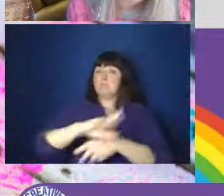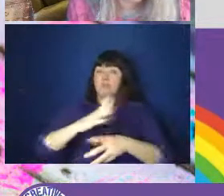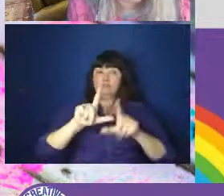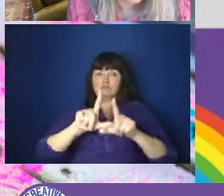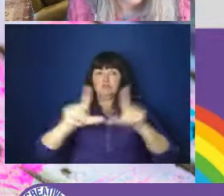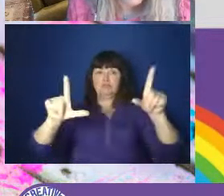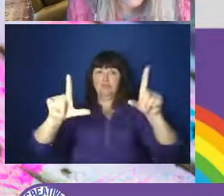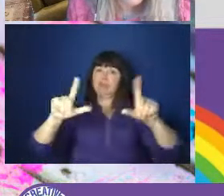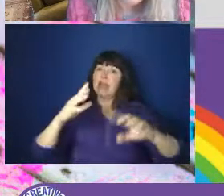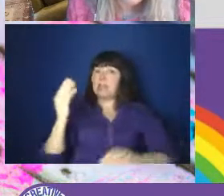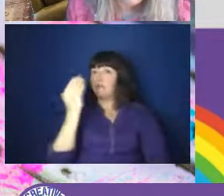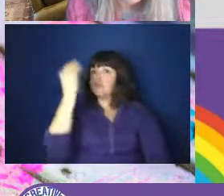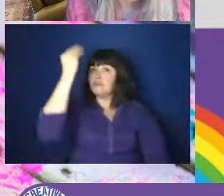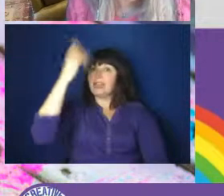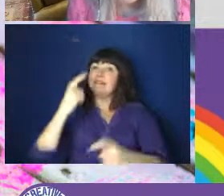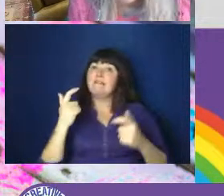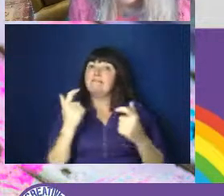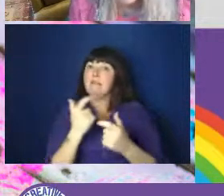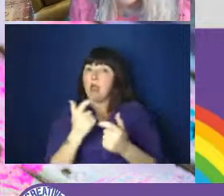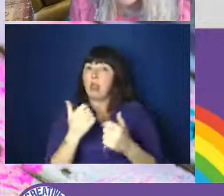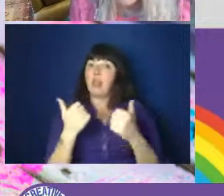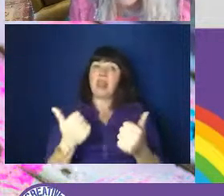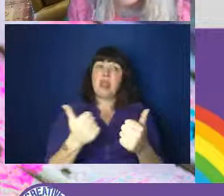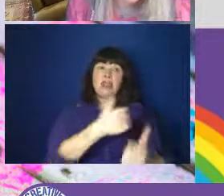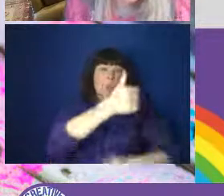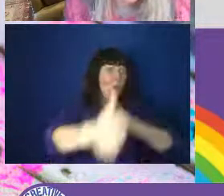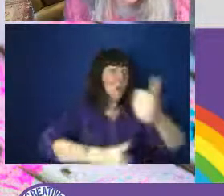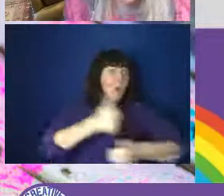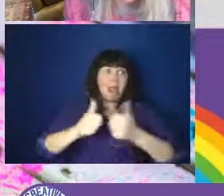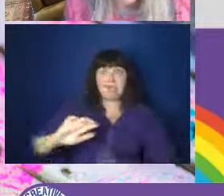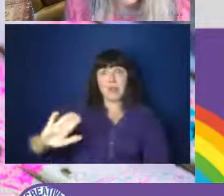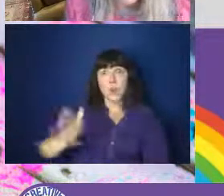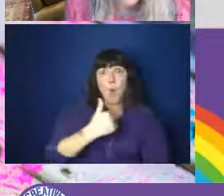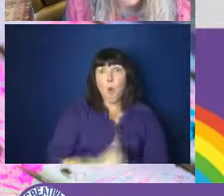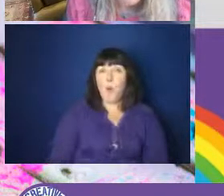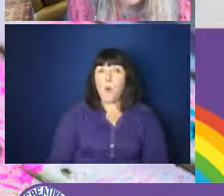fun. Okay, so well done, everyone.